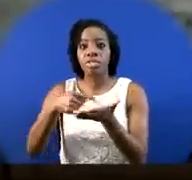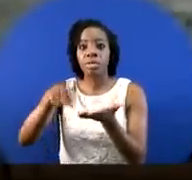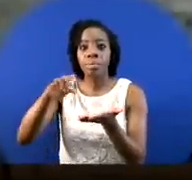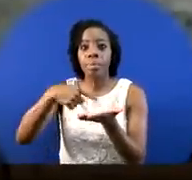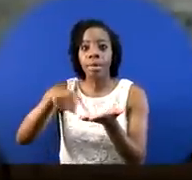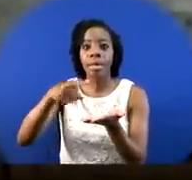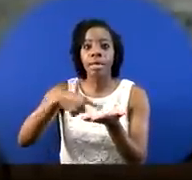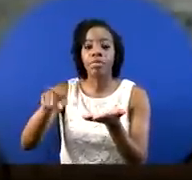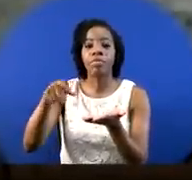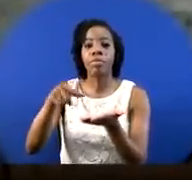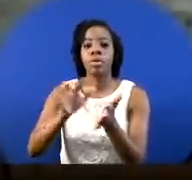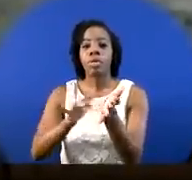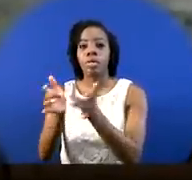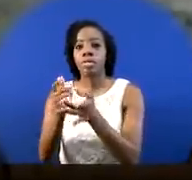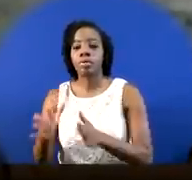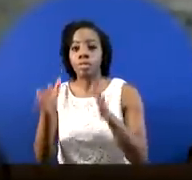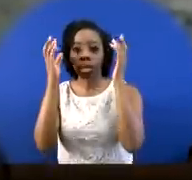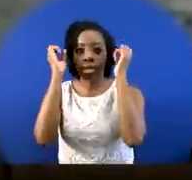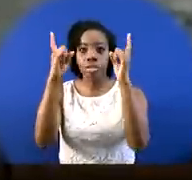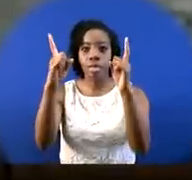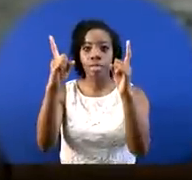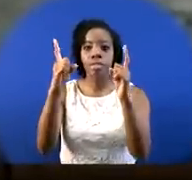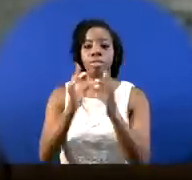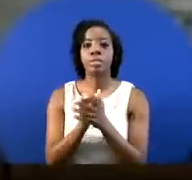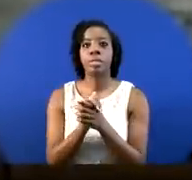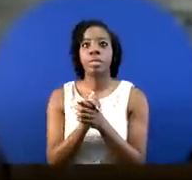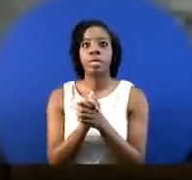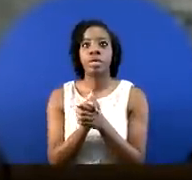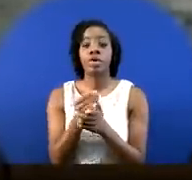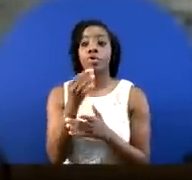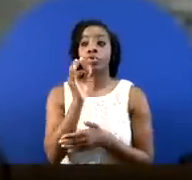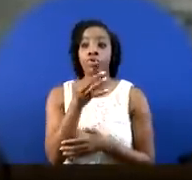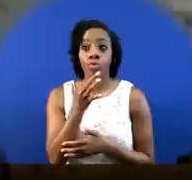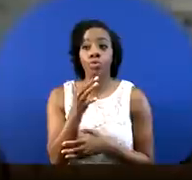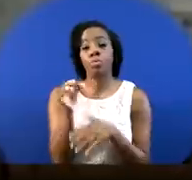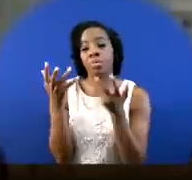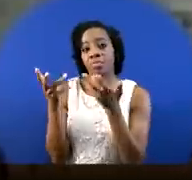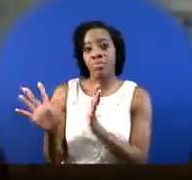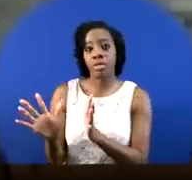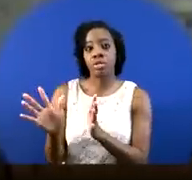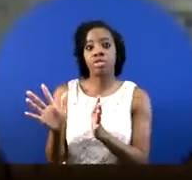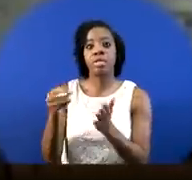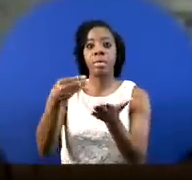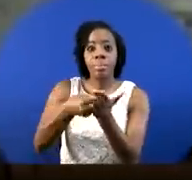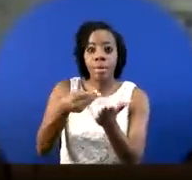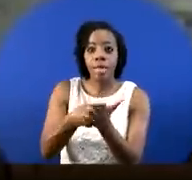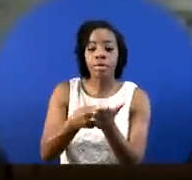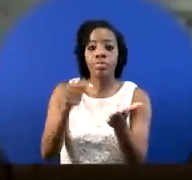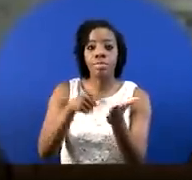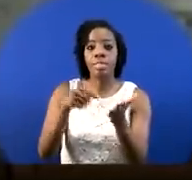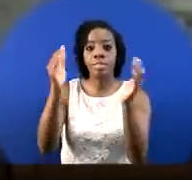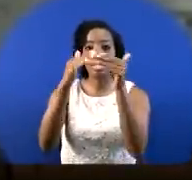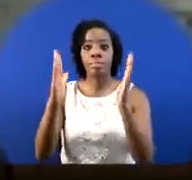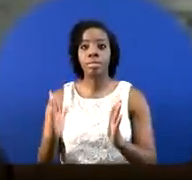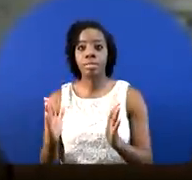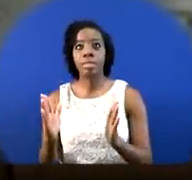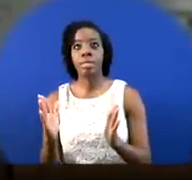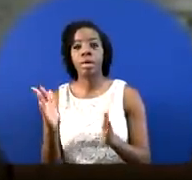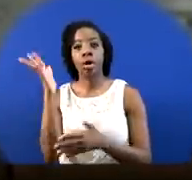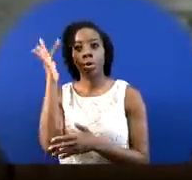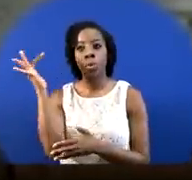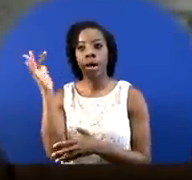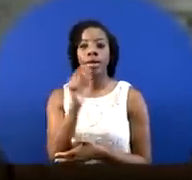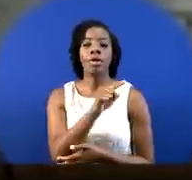Education Complex, and we are soon to do the same in just a few years on this building as well. And all of that is because